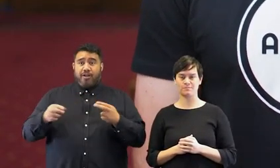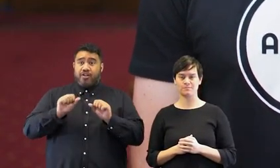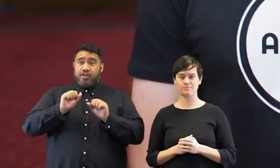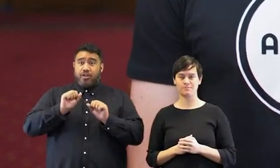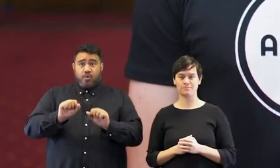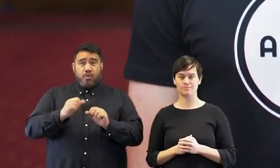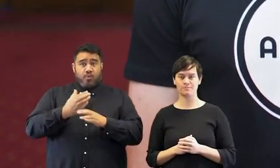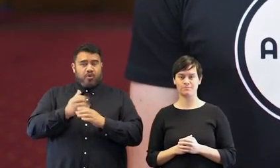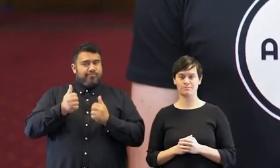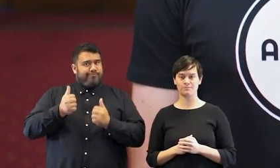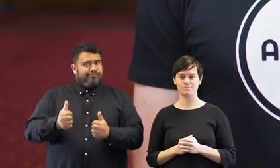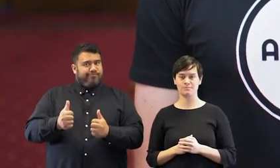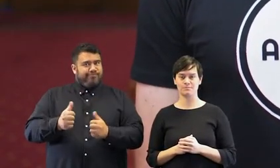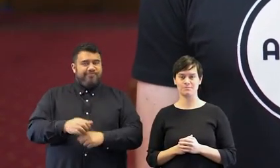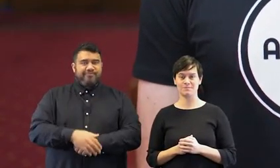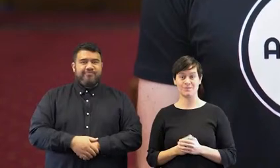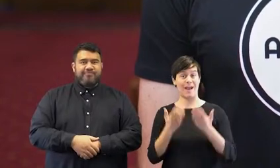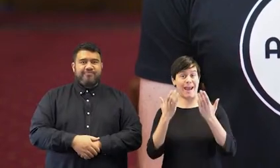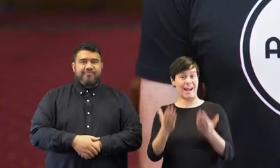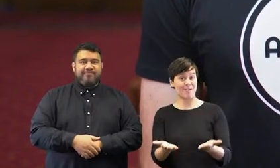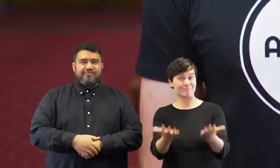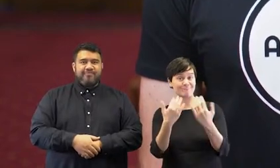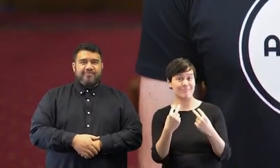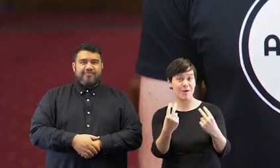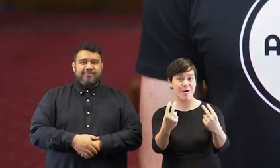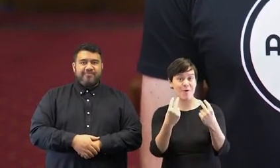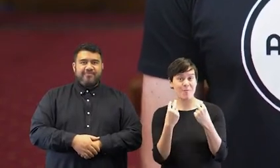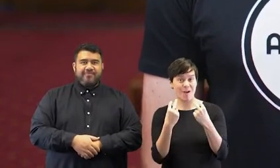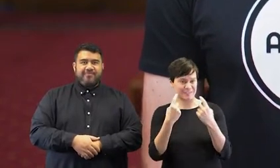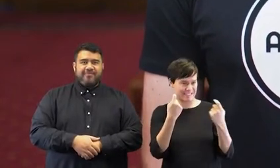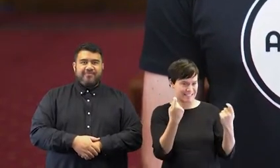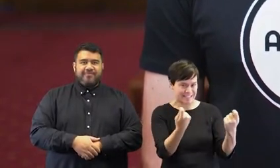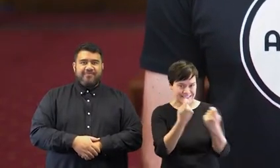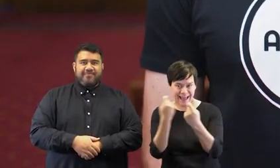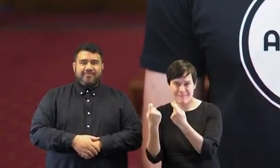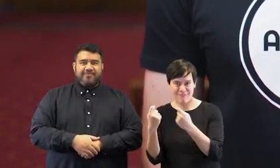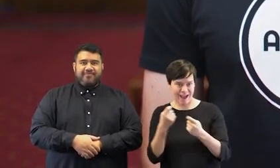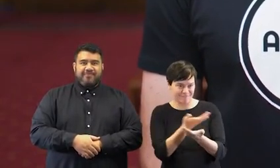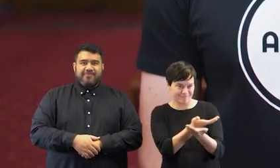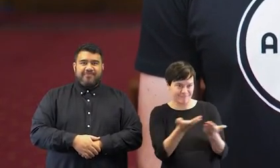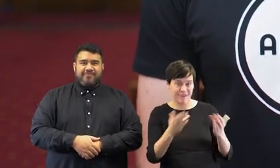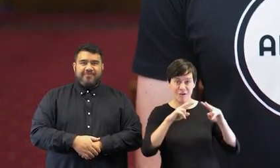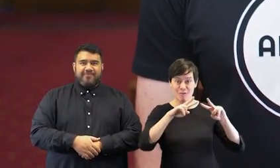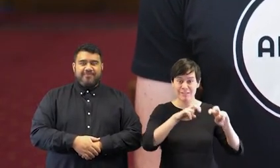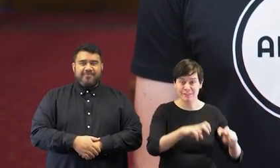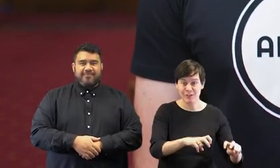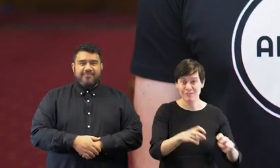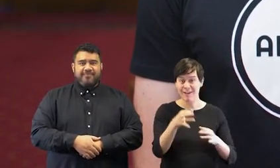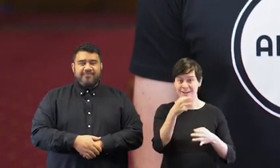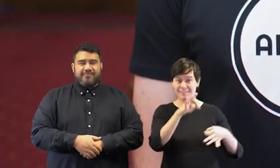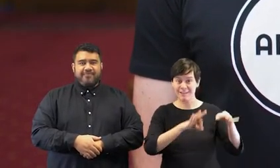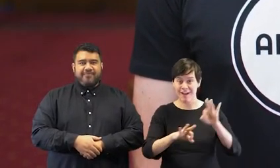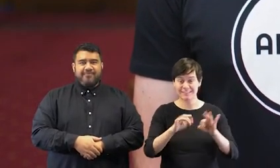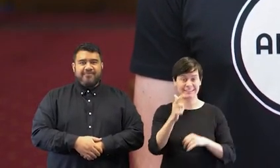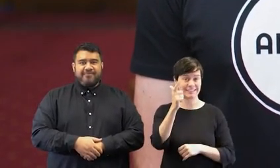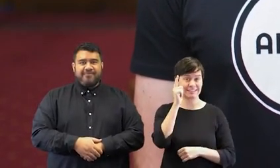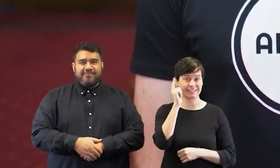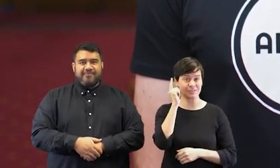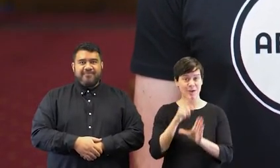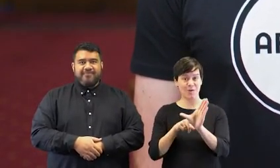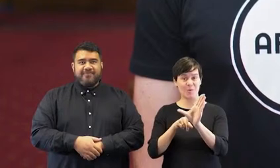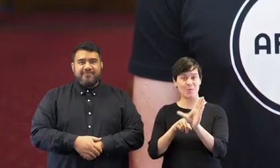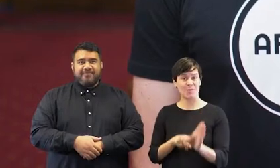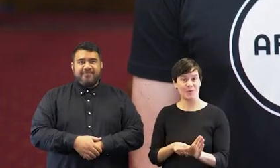So it's time to chuck on your best gears and join us in this wonderful celebration of researchers, scientists, teachers, rangatahi